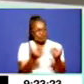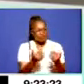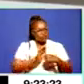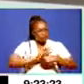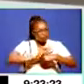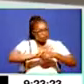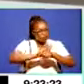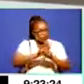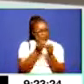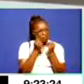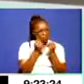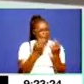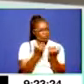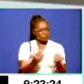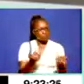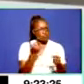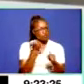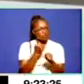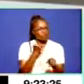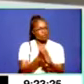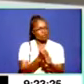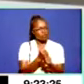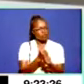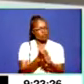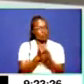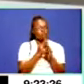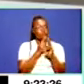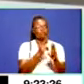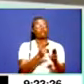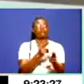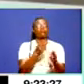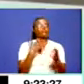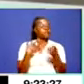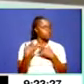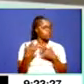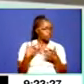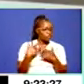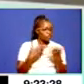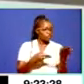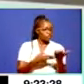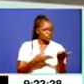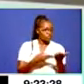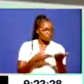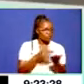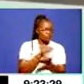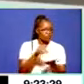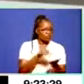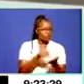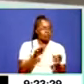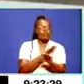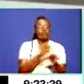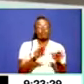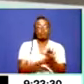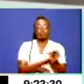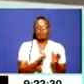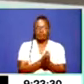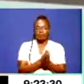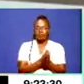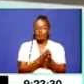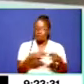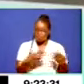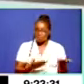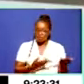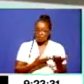a lot has to be done as far as responding to it is concerned, and technology is at the center of it all. Is this how technology